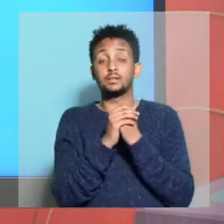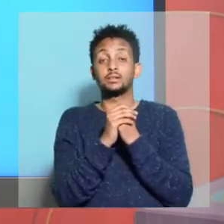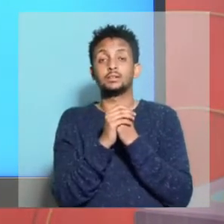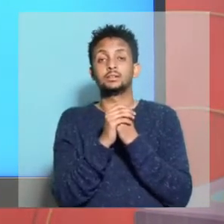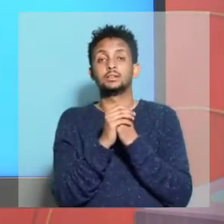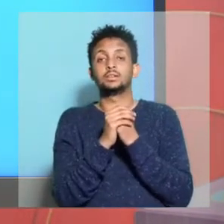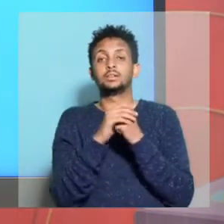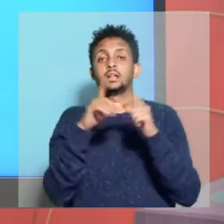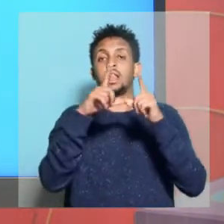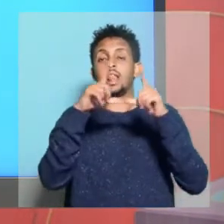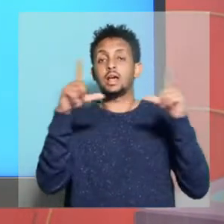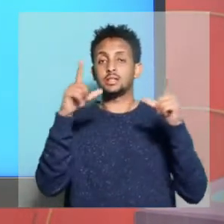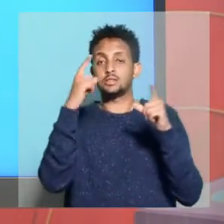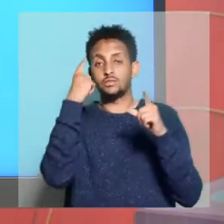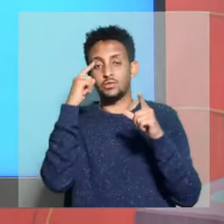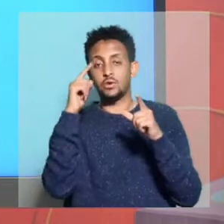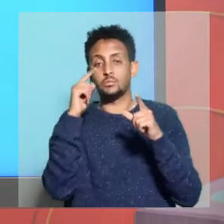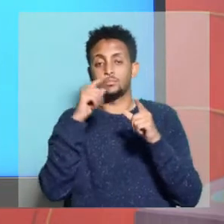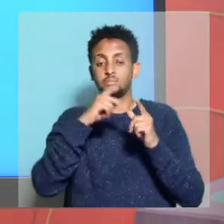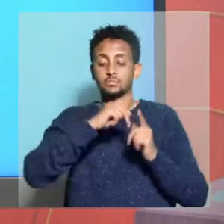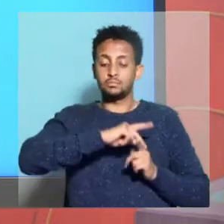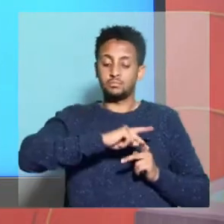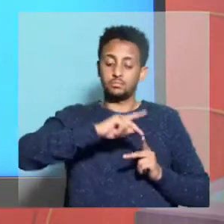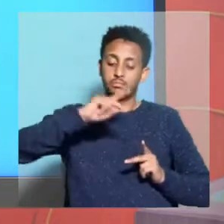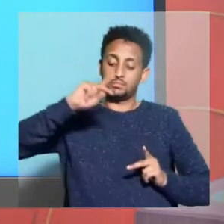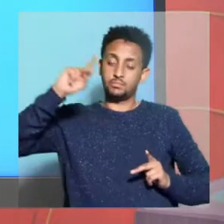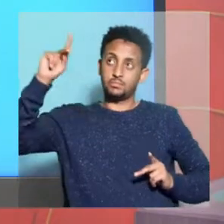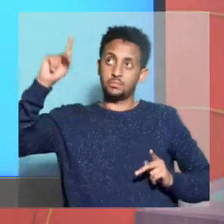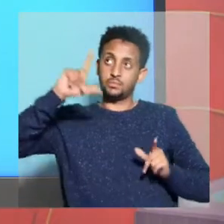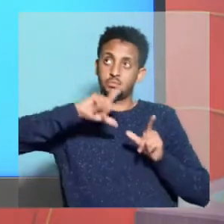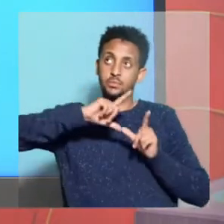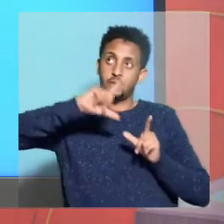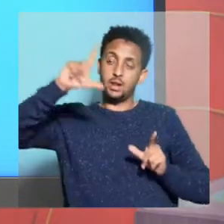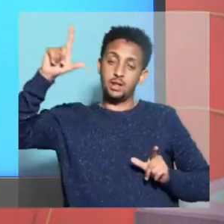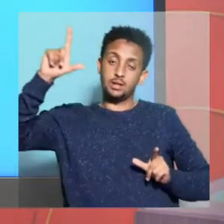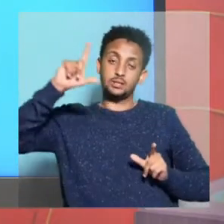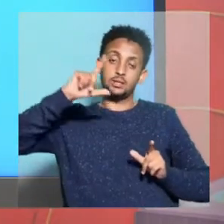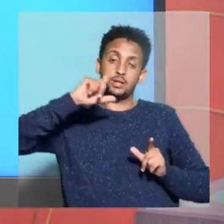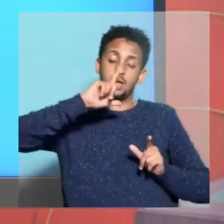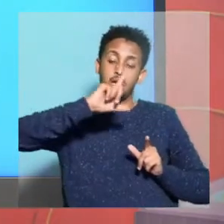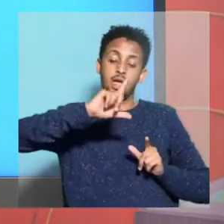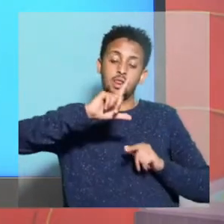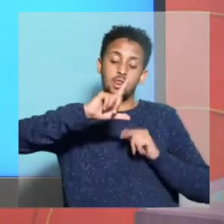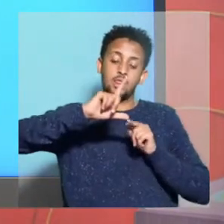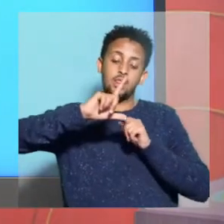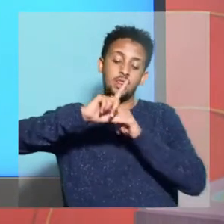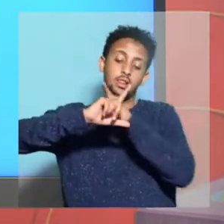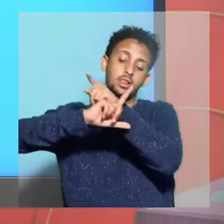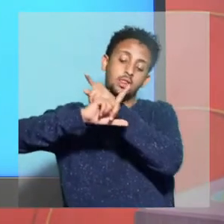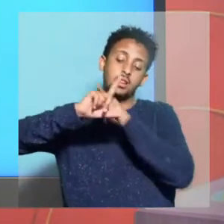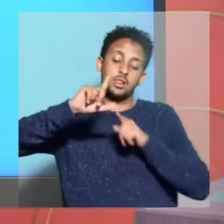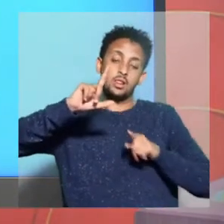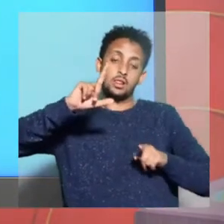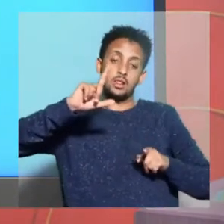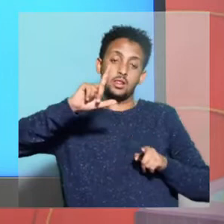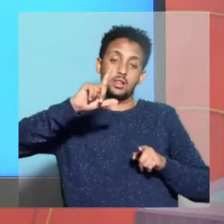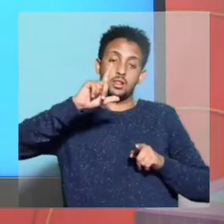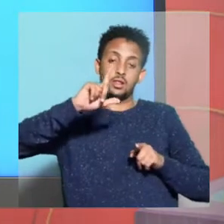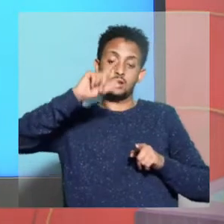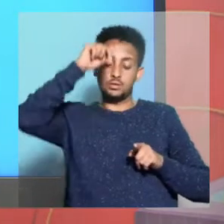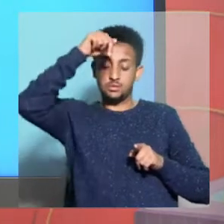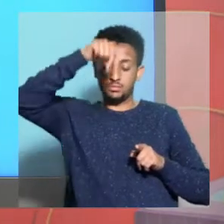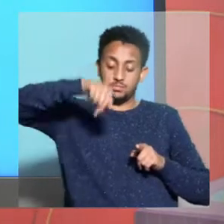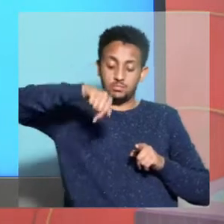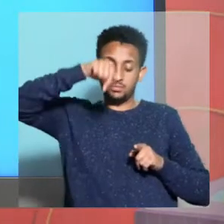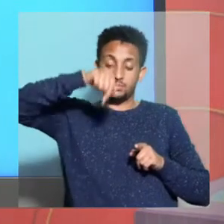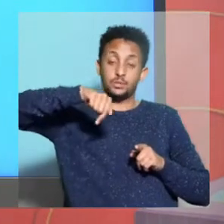the length from pivot to this is L. Here you have a tension acting vertically upward